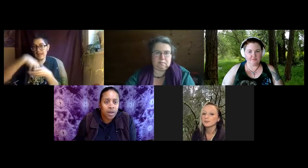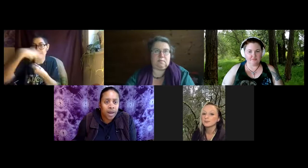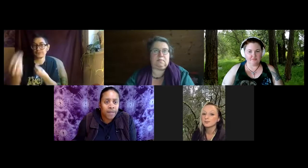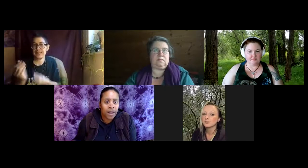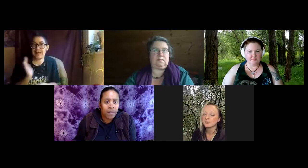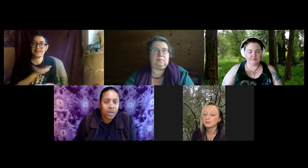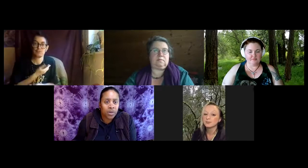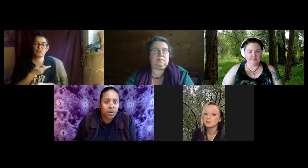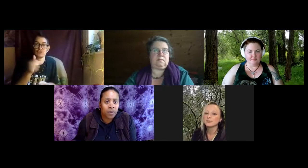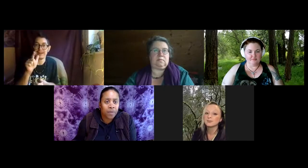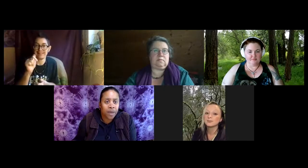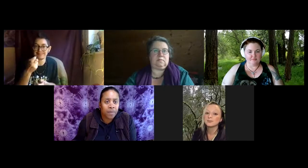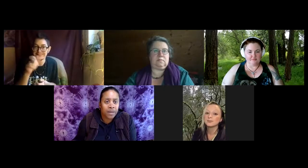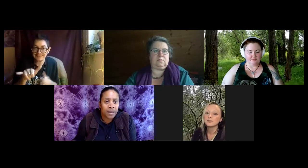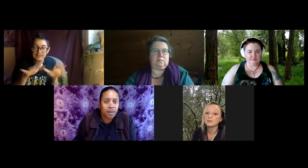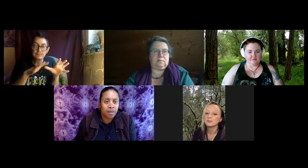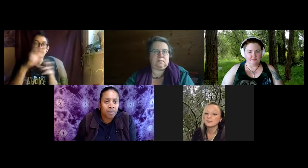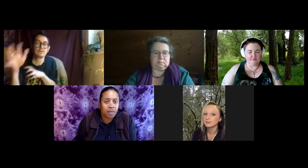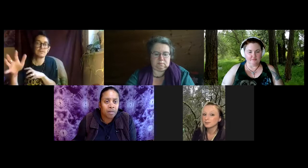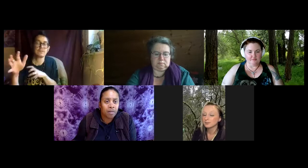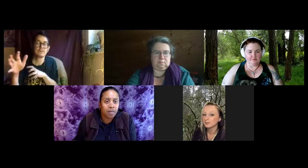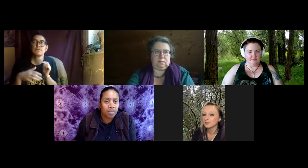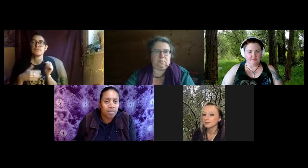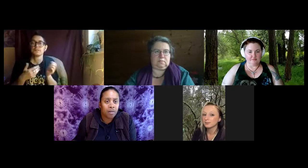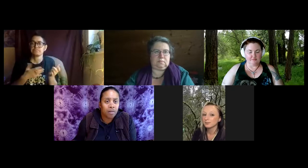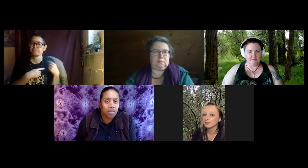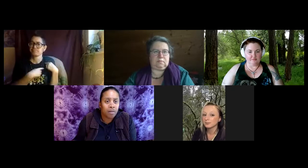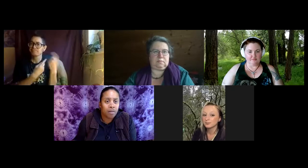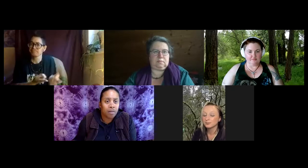And so you have the elemental group, that means they're